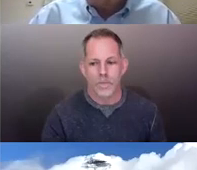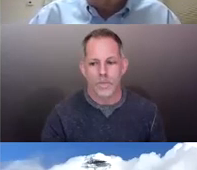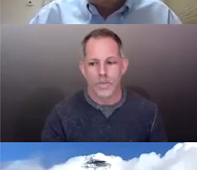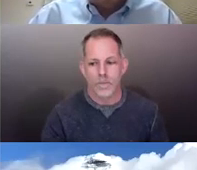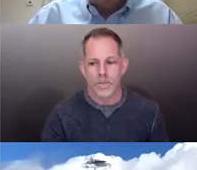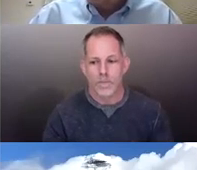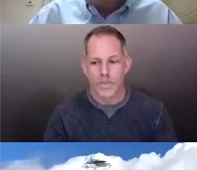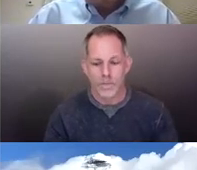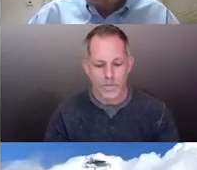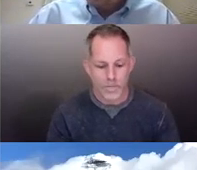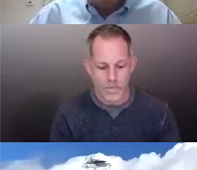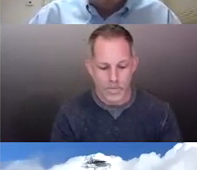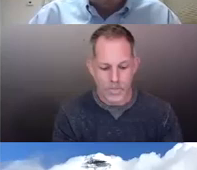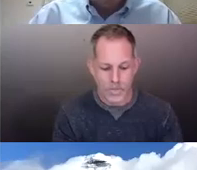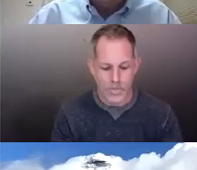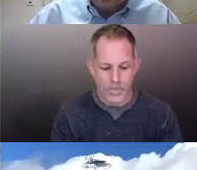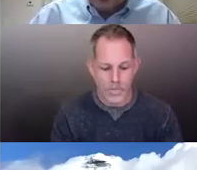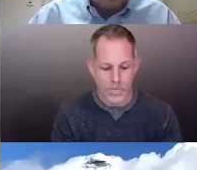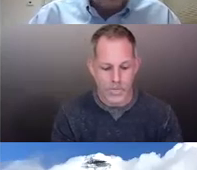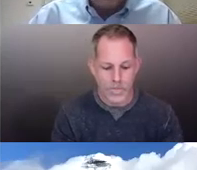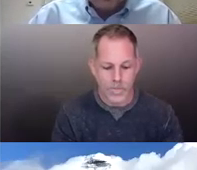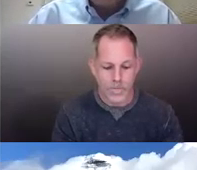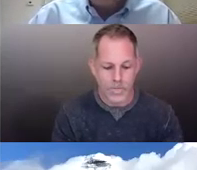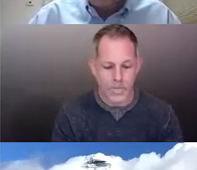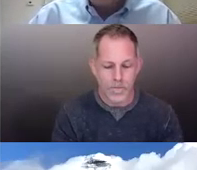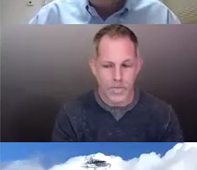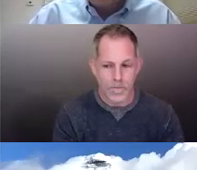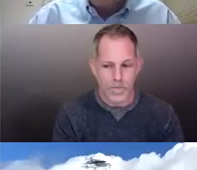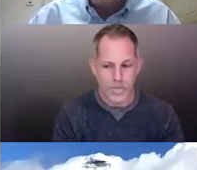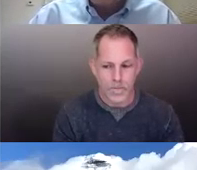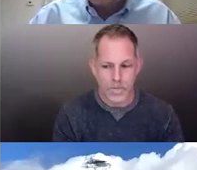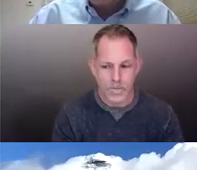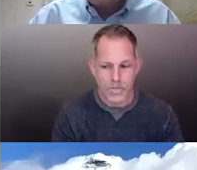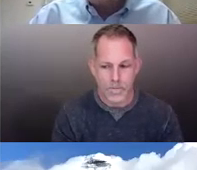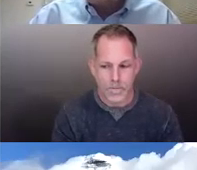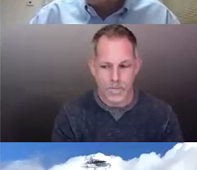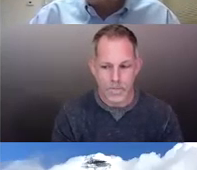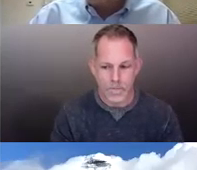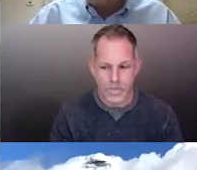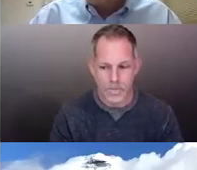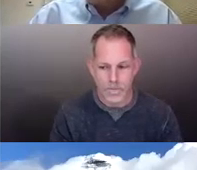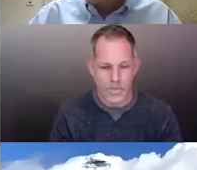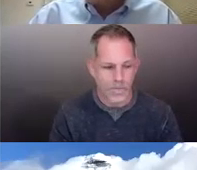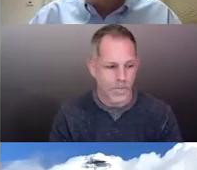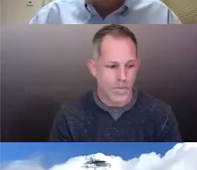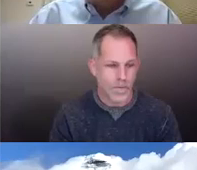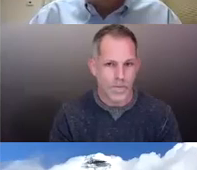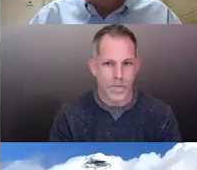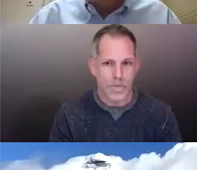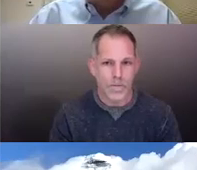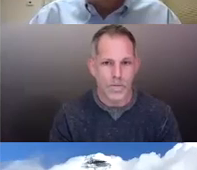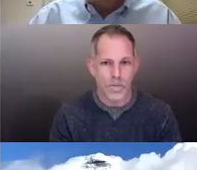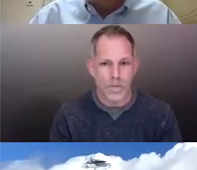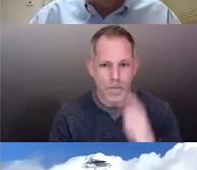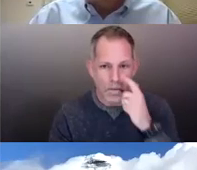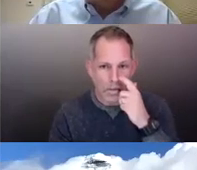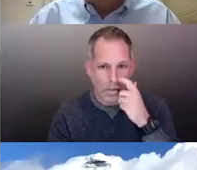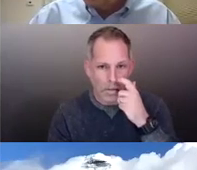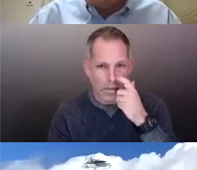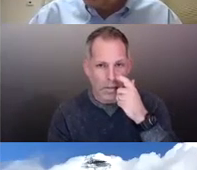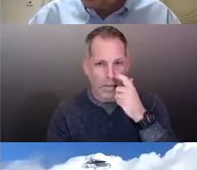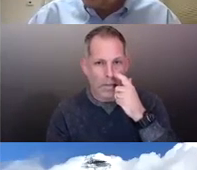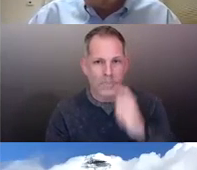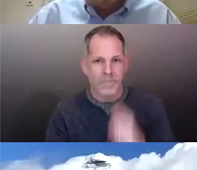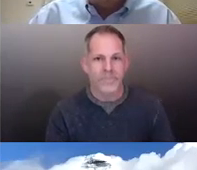lines, fortunately, are our oldest adults over 70 and then 80 and up. They